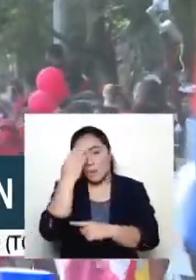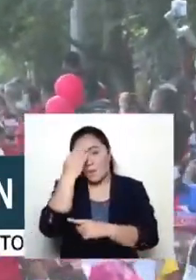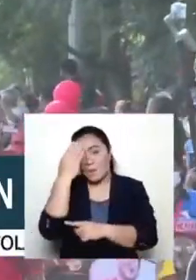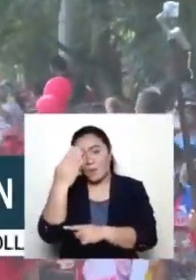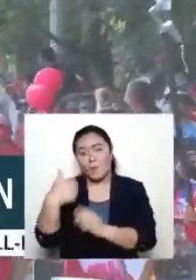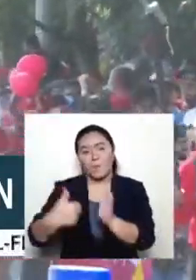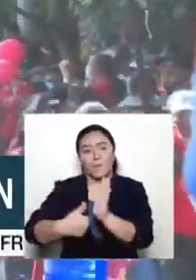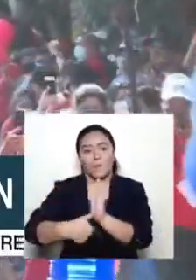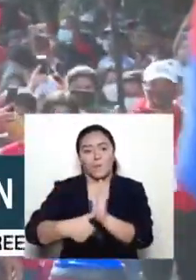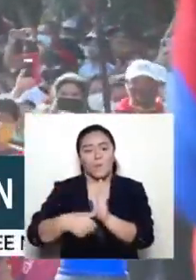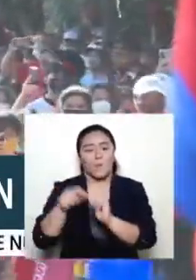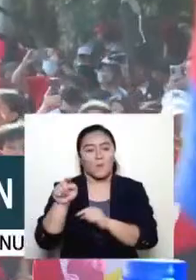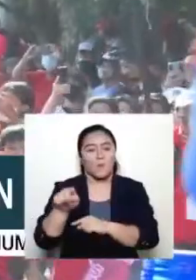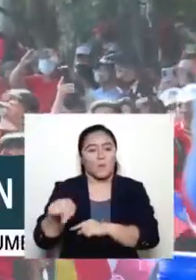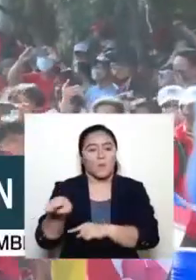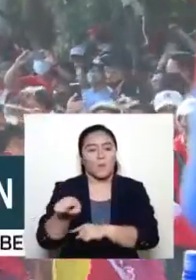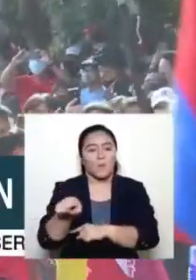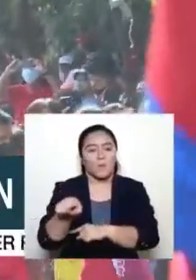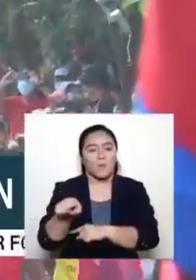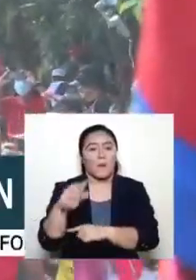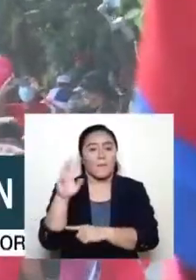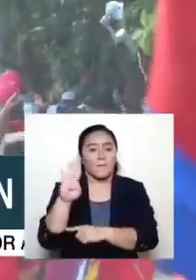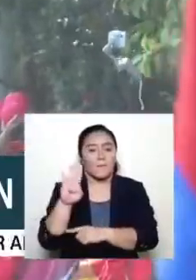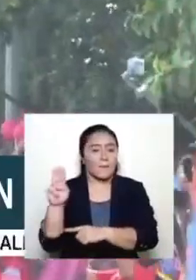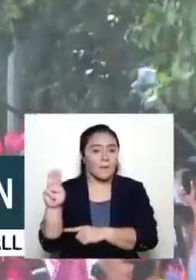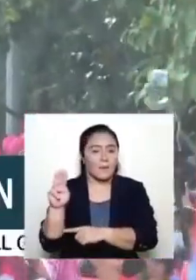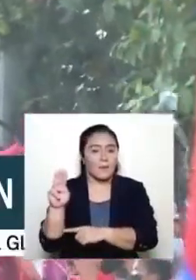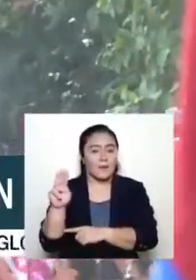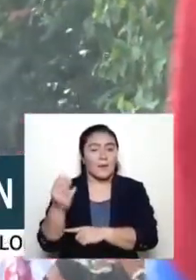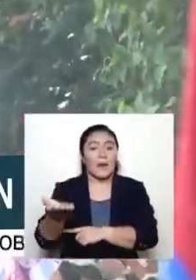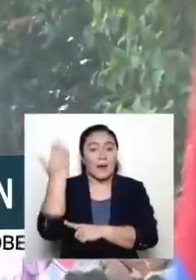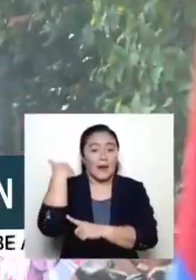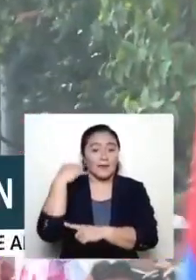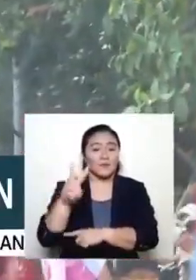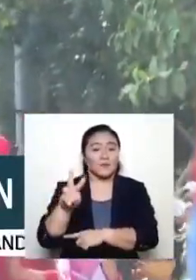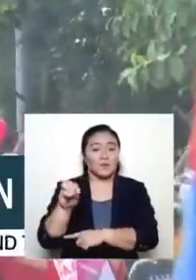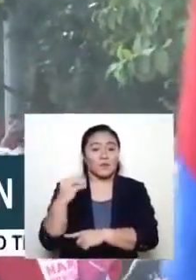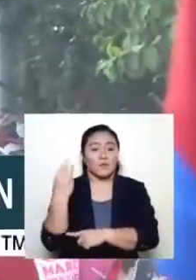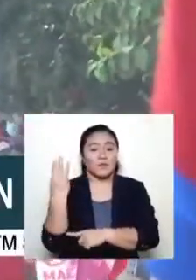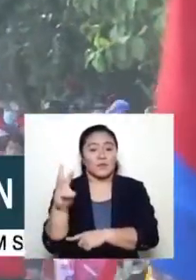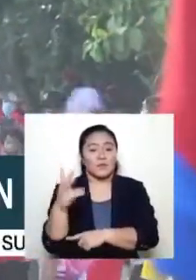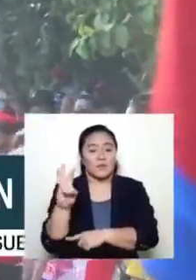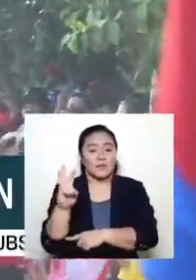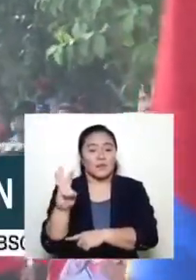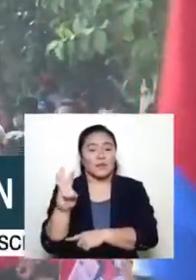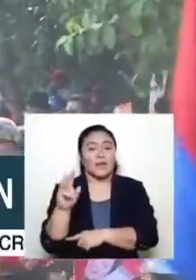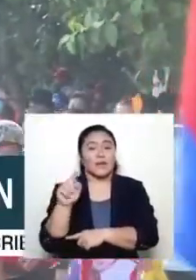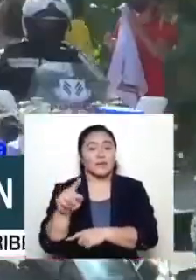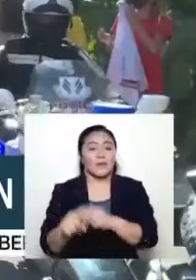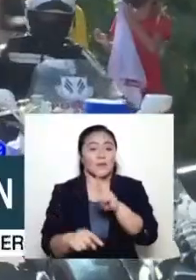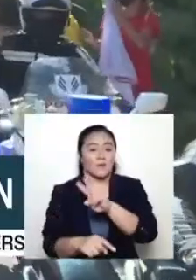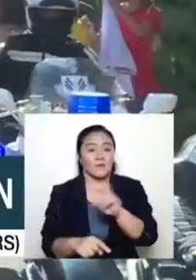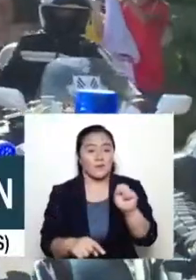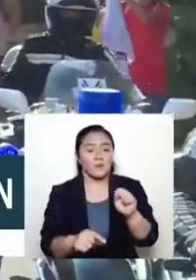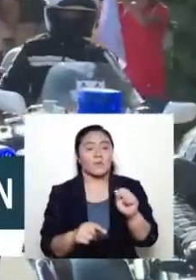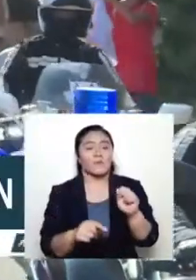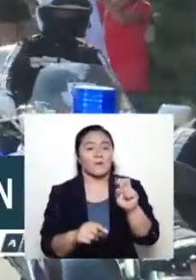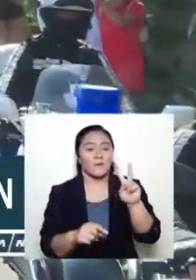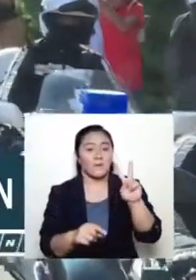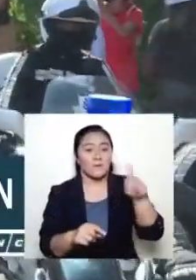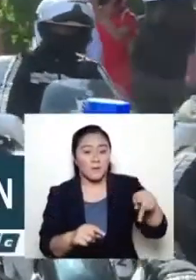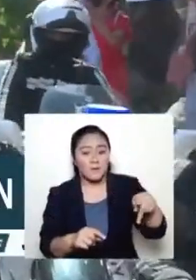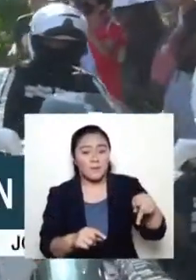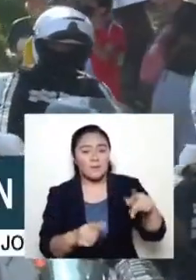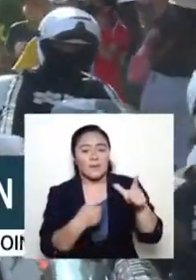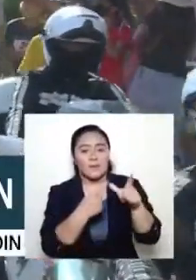Bulaqueños voted for Marcos in Hanlalan in 2016 in his vice presidential bid. Also joining the